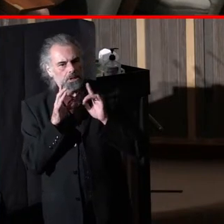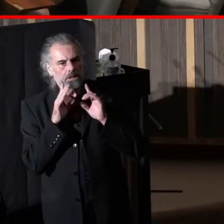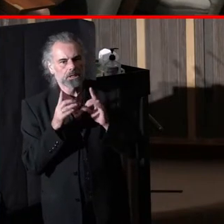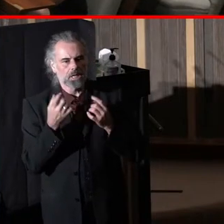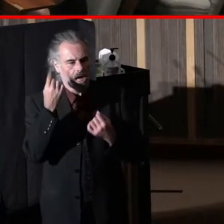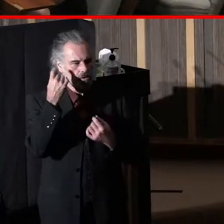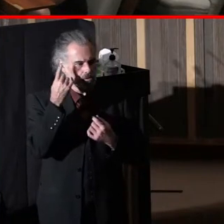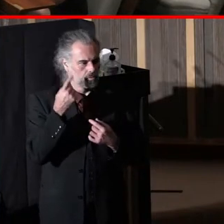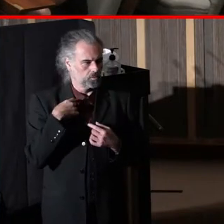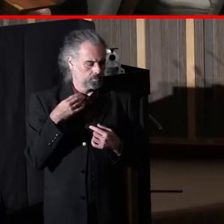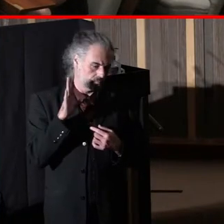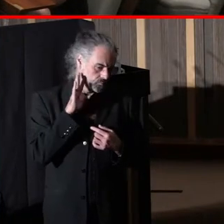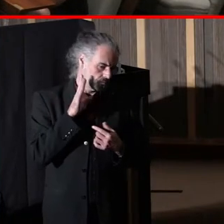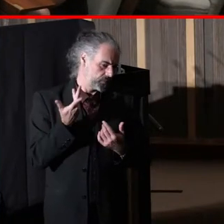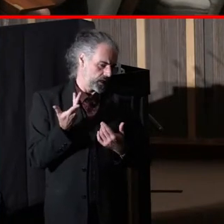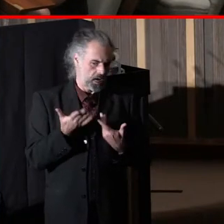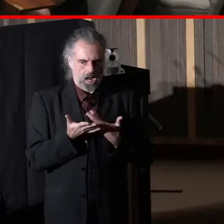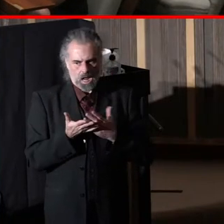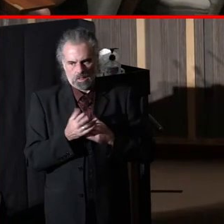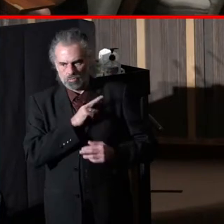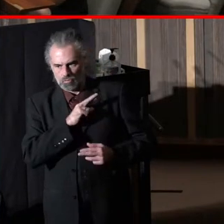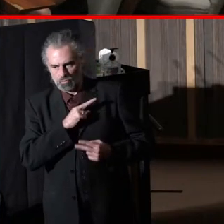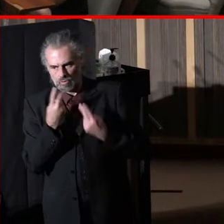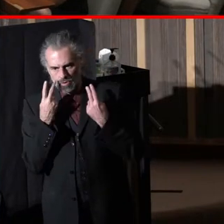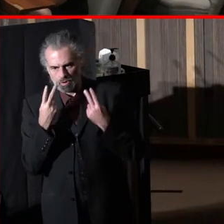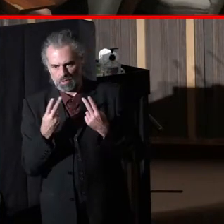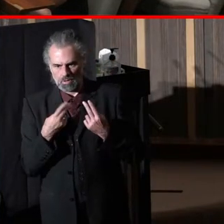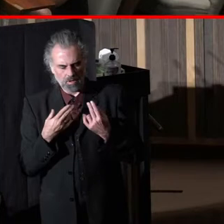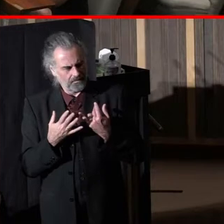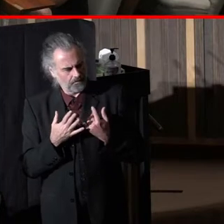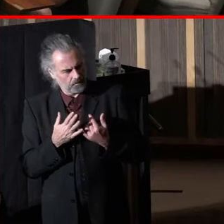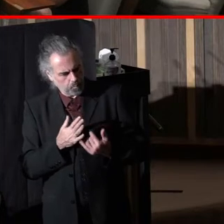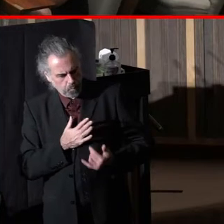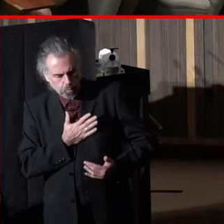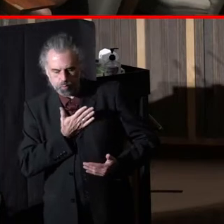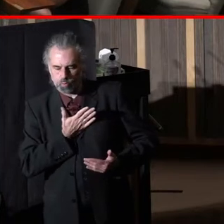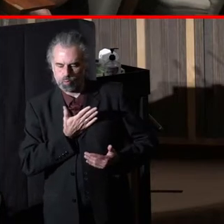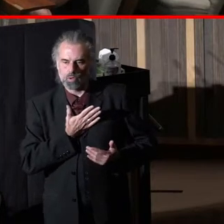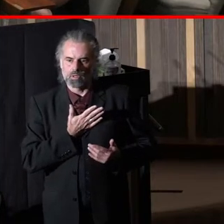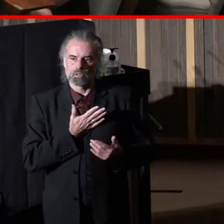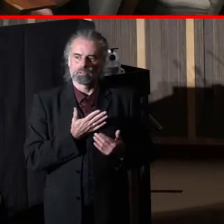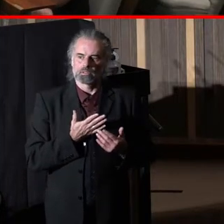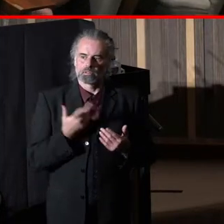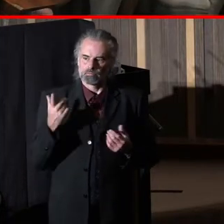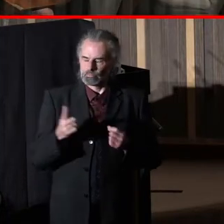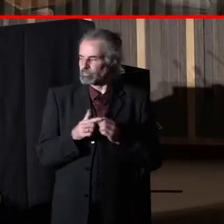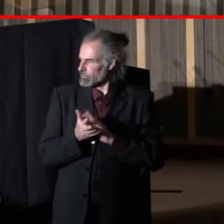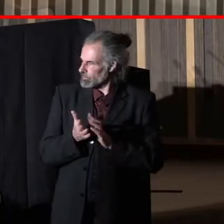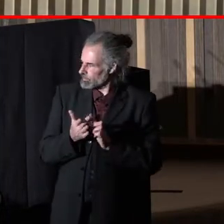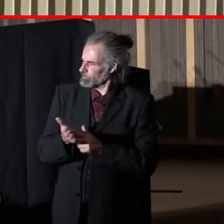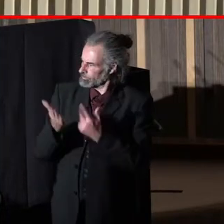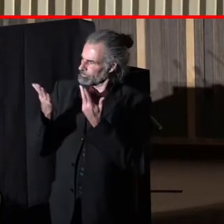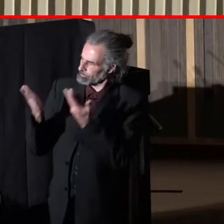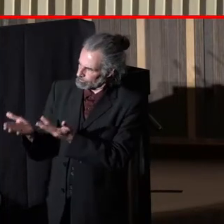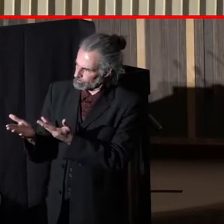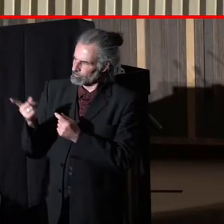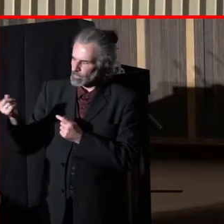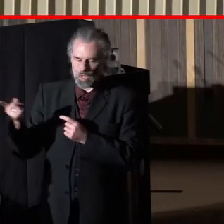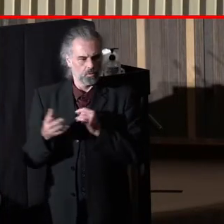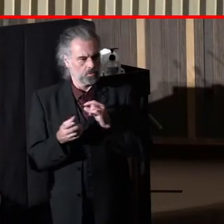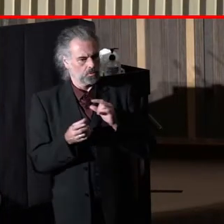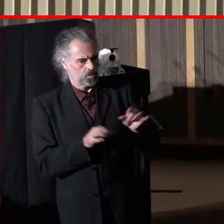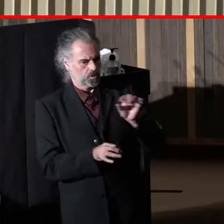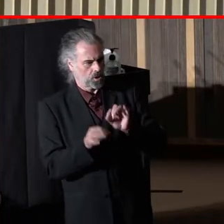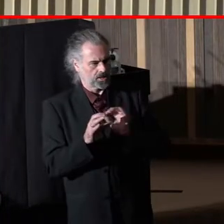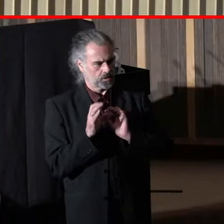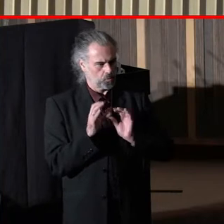to, but the responsibility of that and the way that that was portrayed, I thought was really compelling tonight. Phil, as a science communicator, I mean, how did